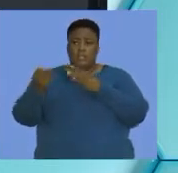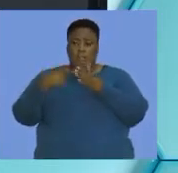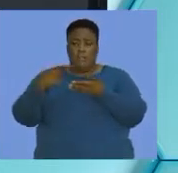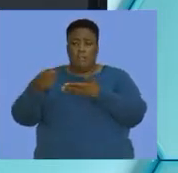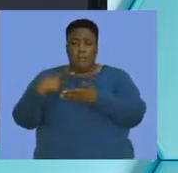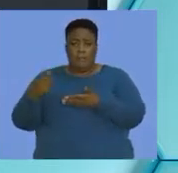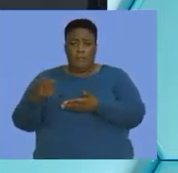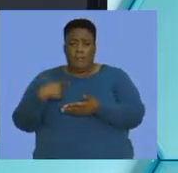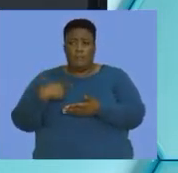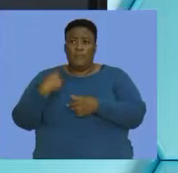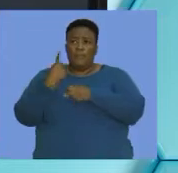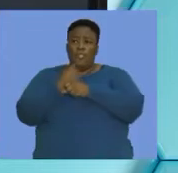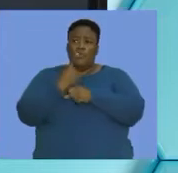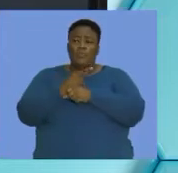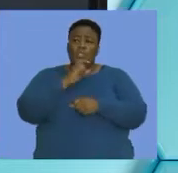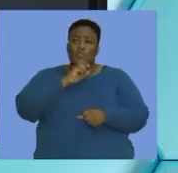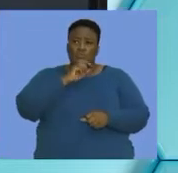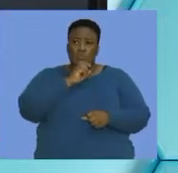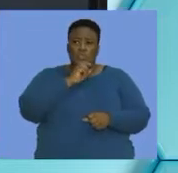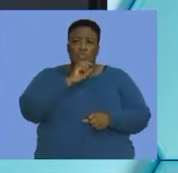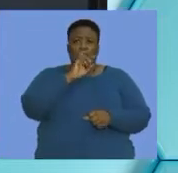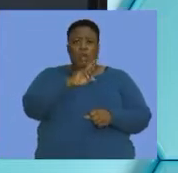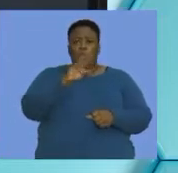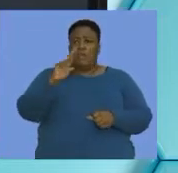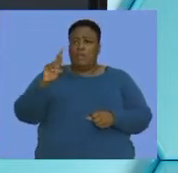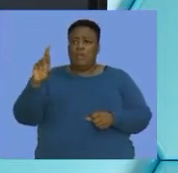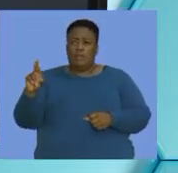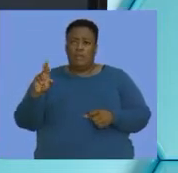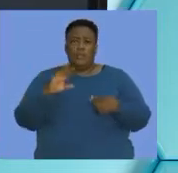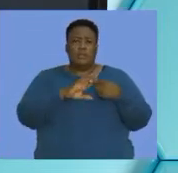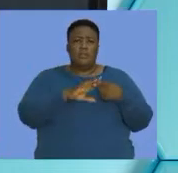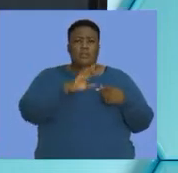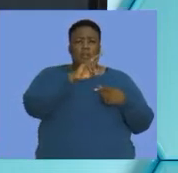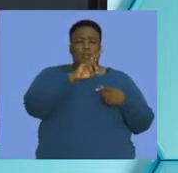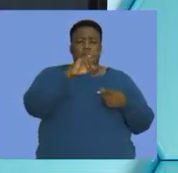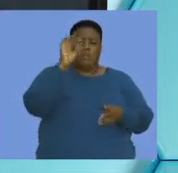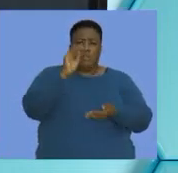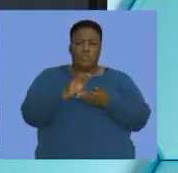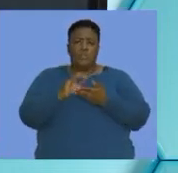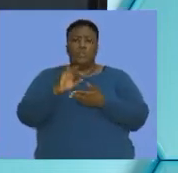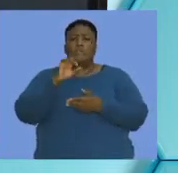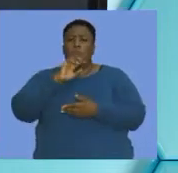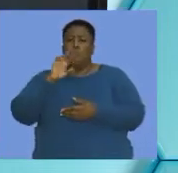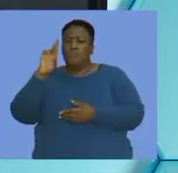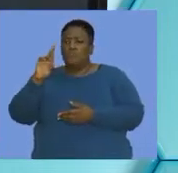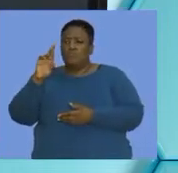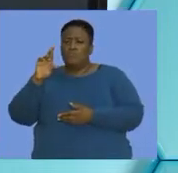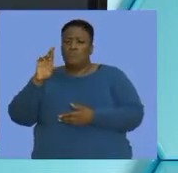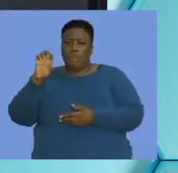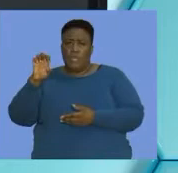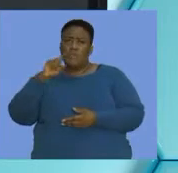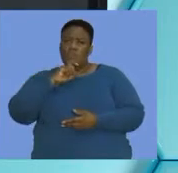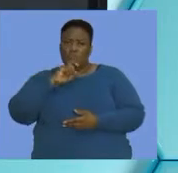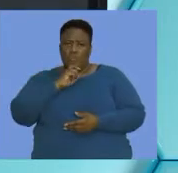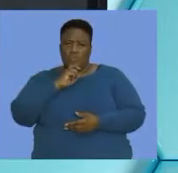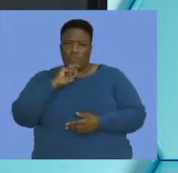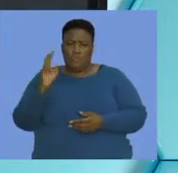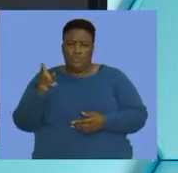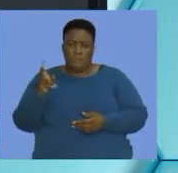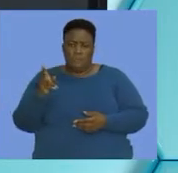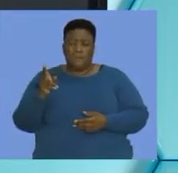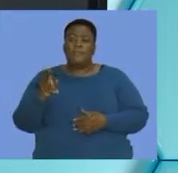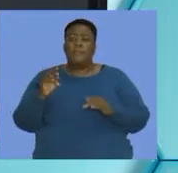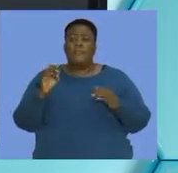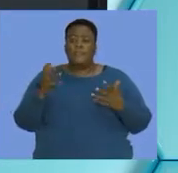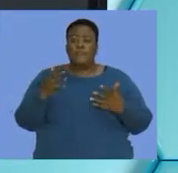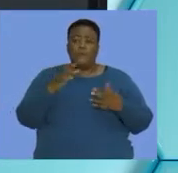during the course of your studies. And we often use the three R's: recycle, reduce, reuse. And again, the